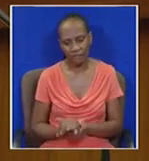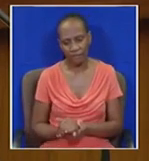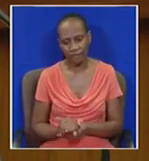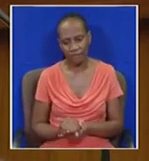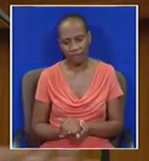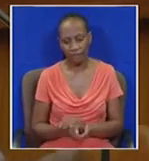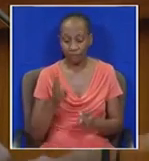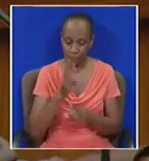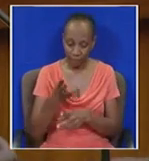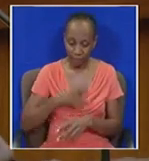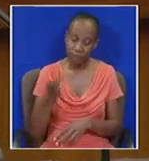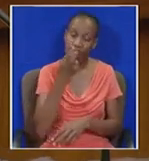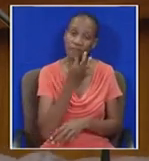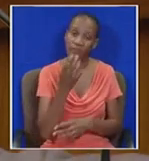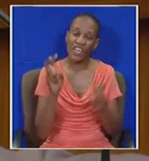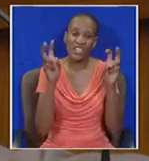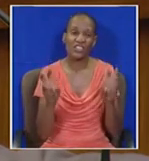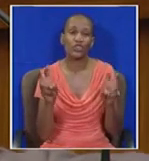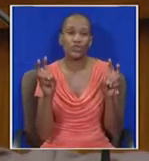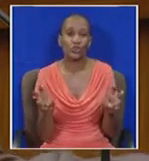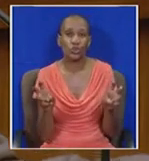I also want to refer to the issue of